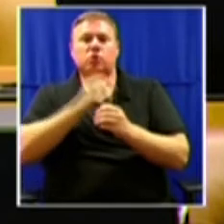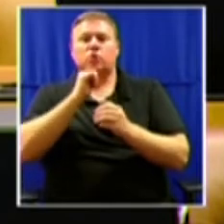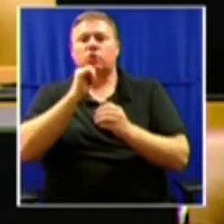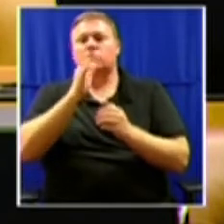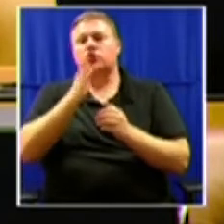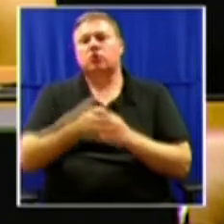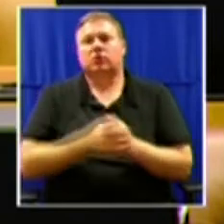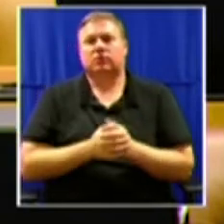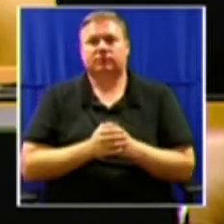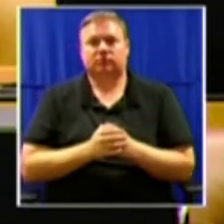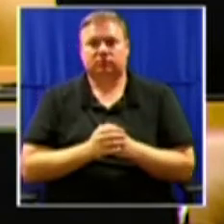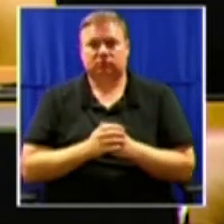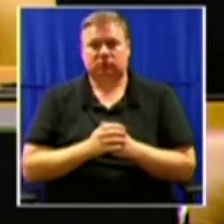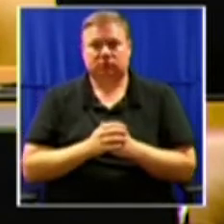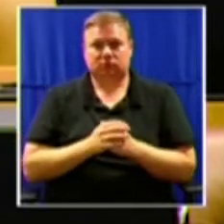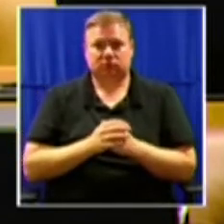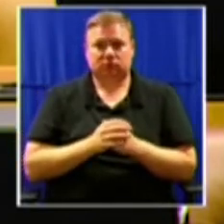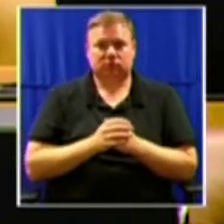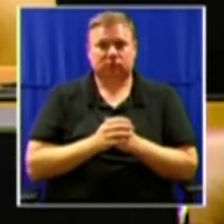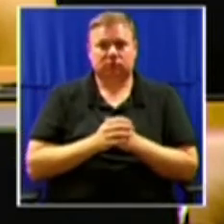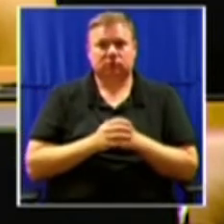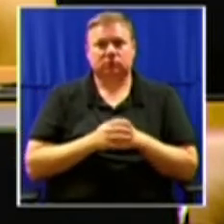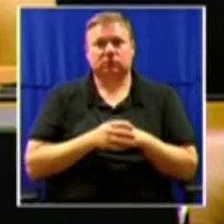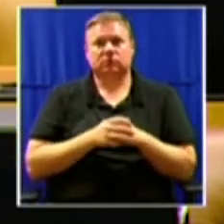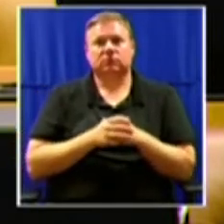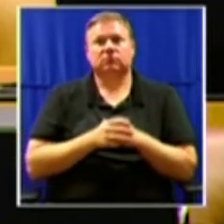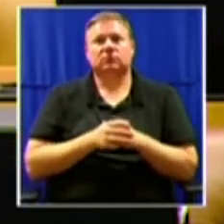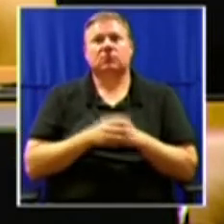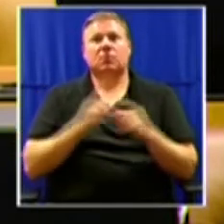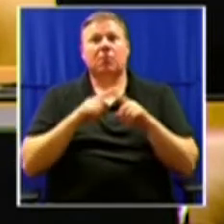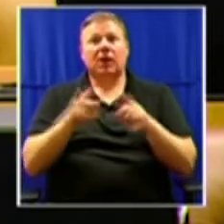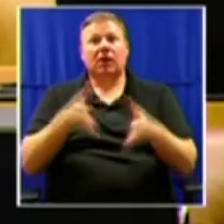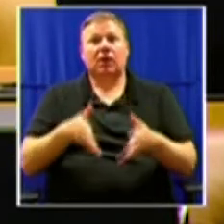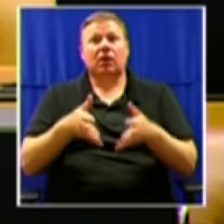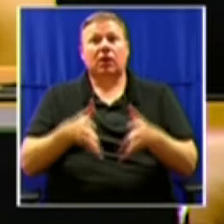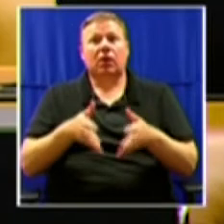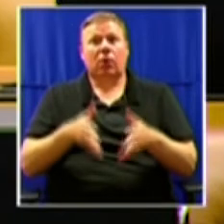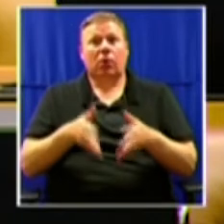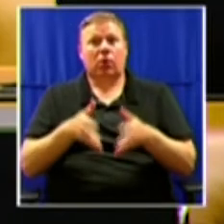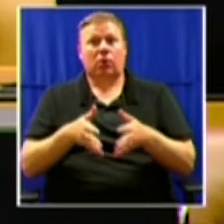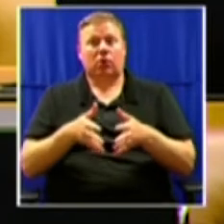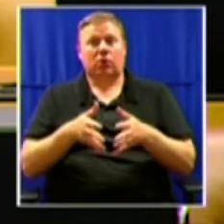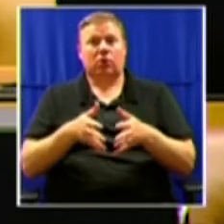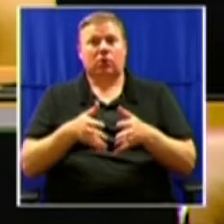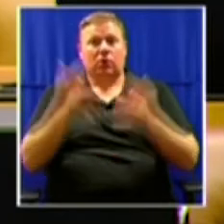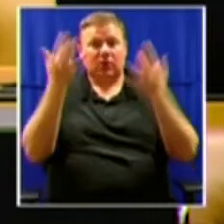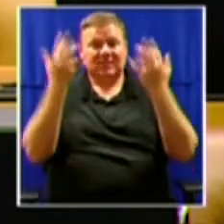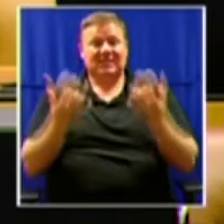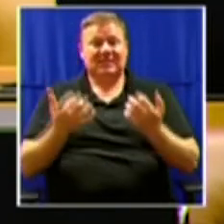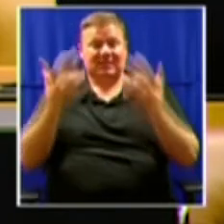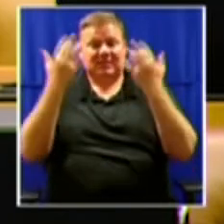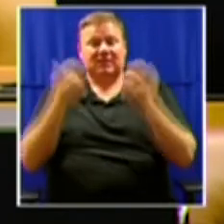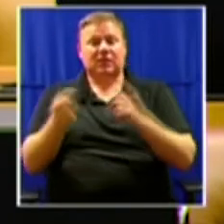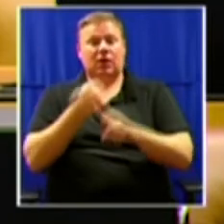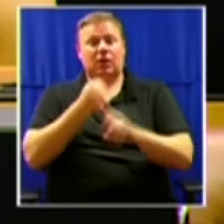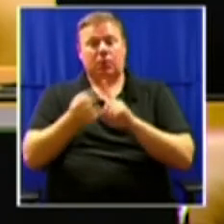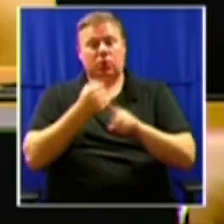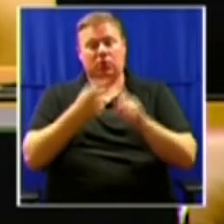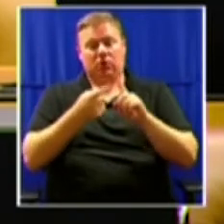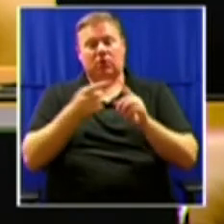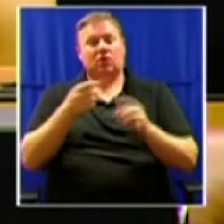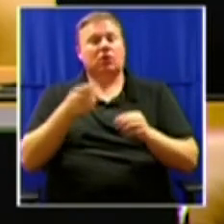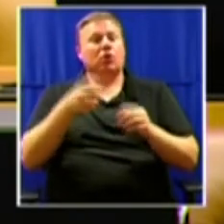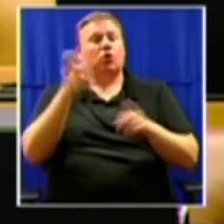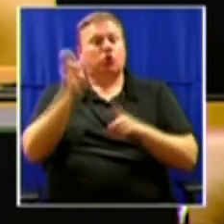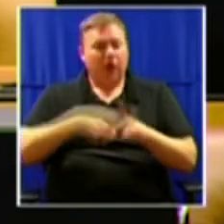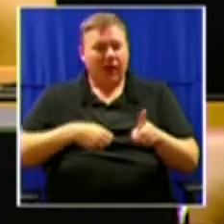about that, but it's an argument that is there. But as we speak at the present moment, figures of the abuse, including rape and